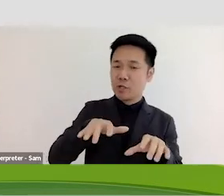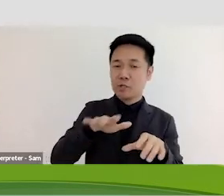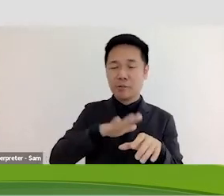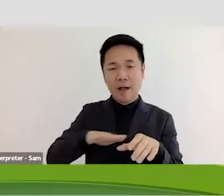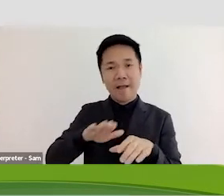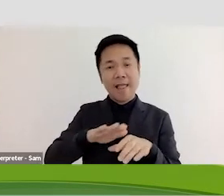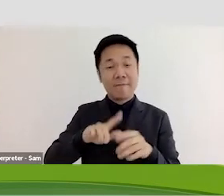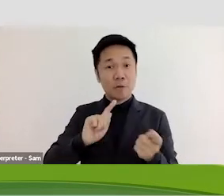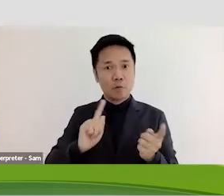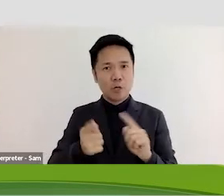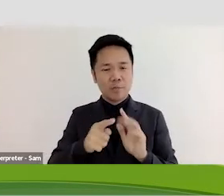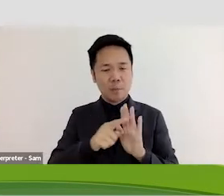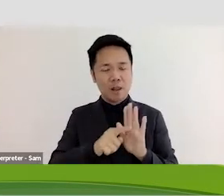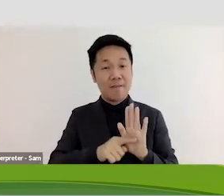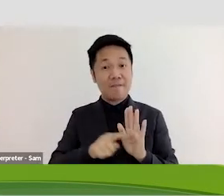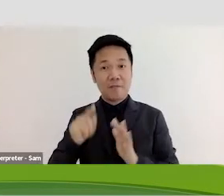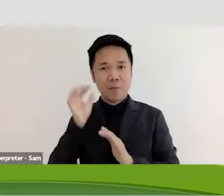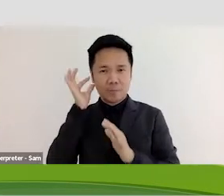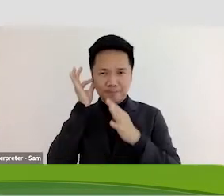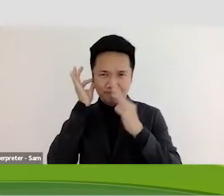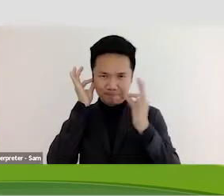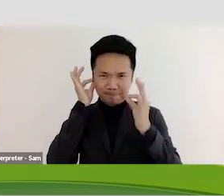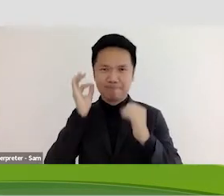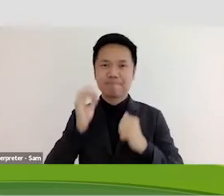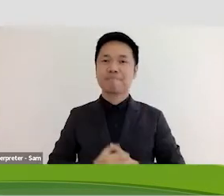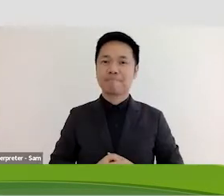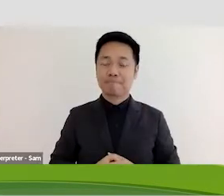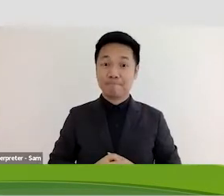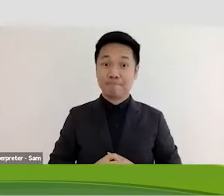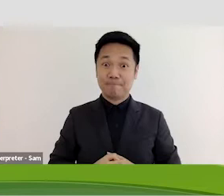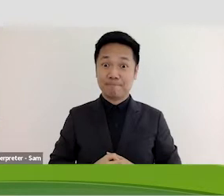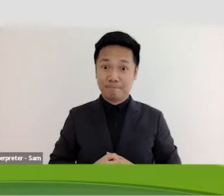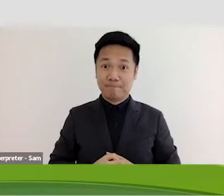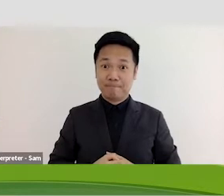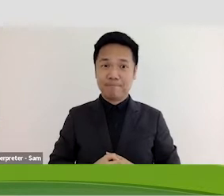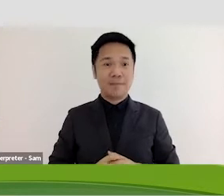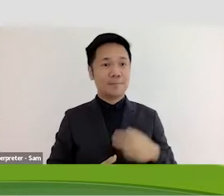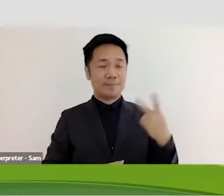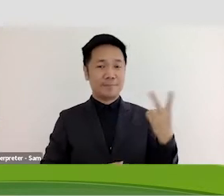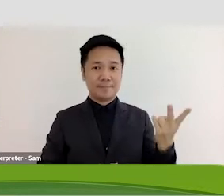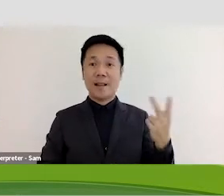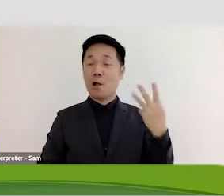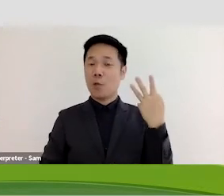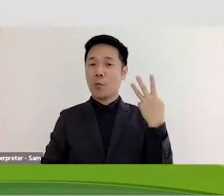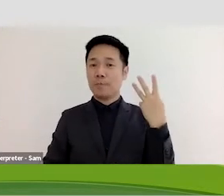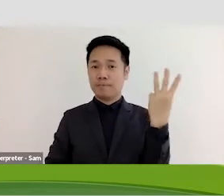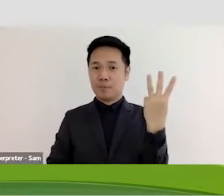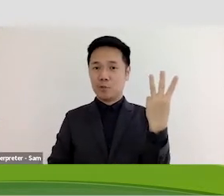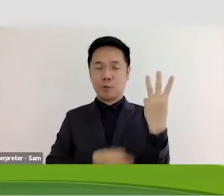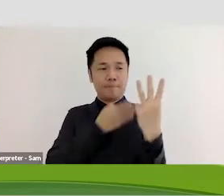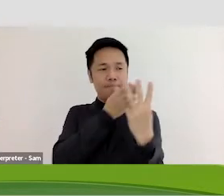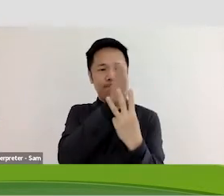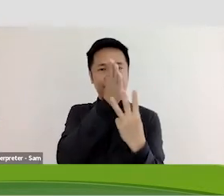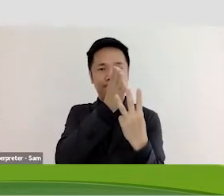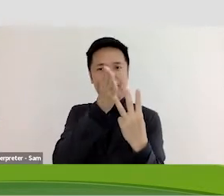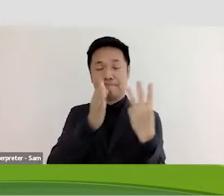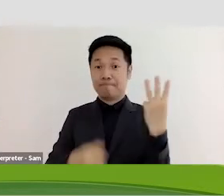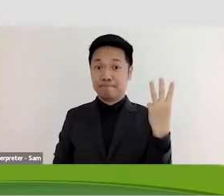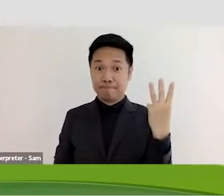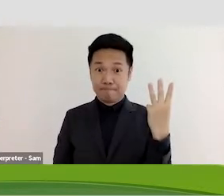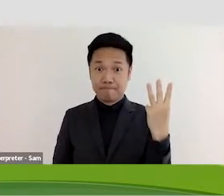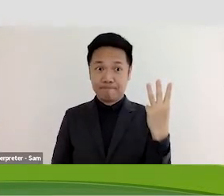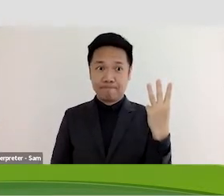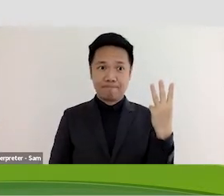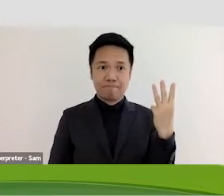transformative policies. And I will also look at this from three pillars. So the first pillar is